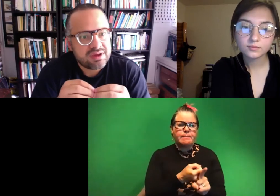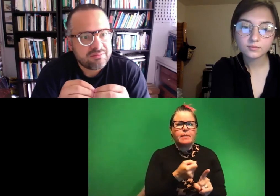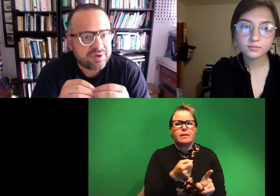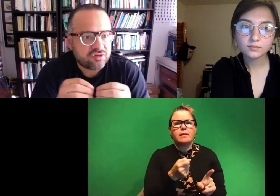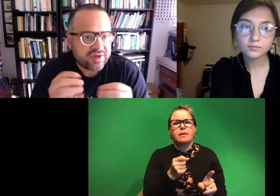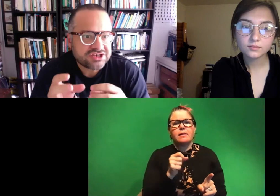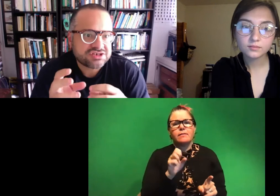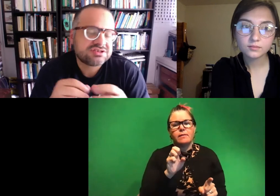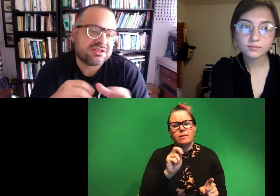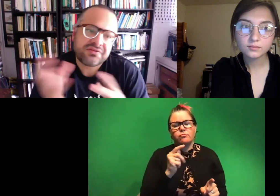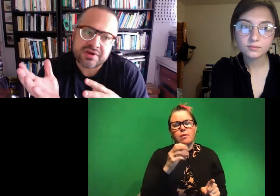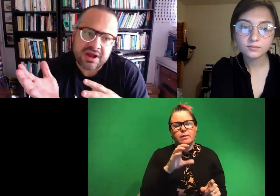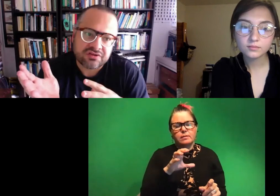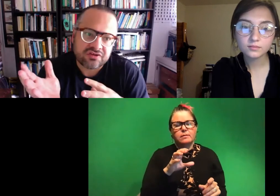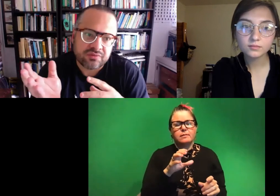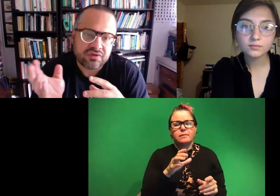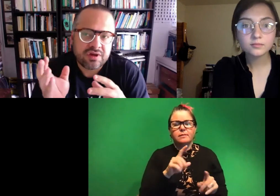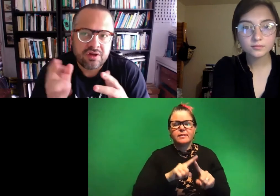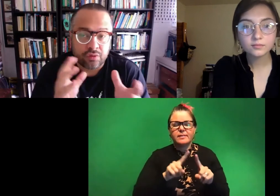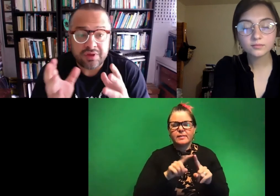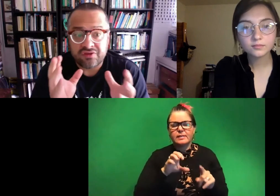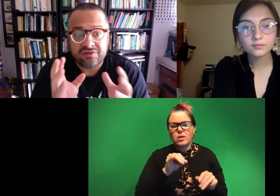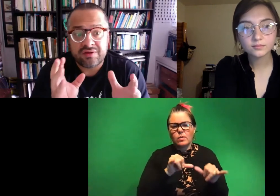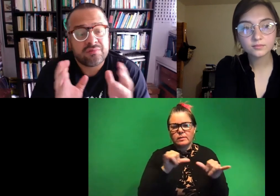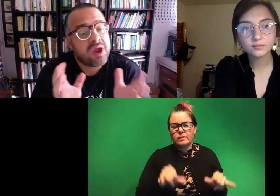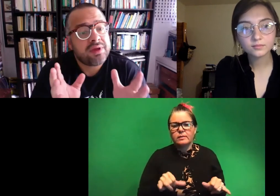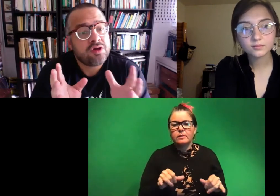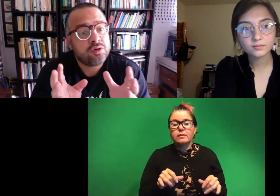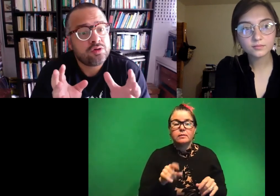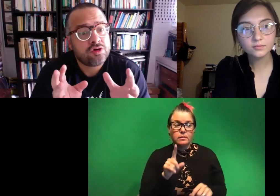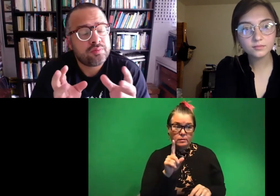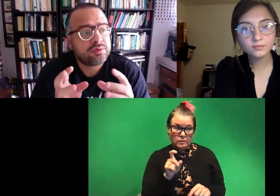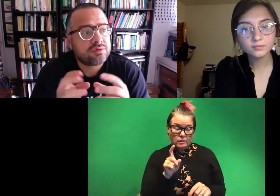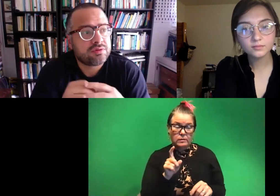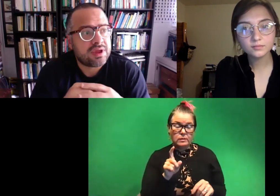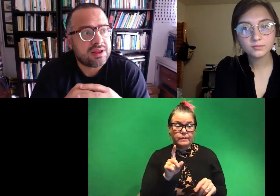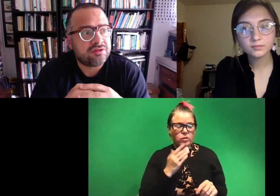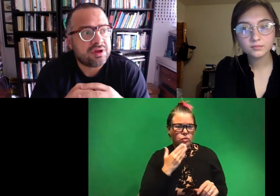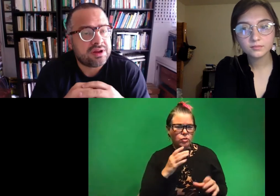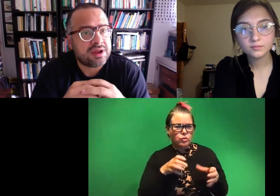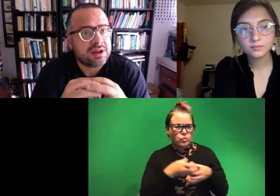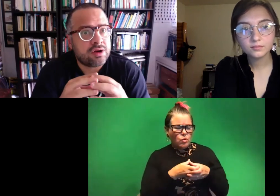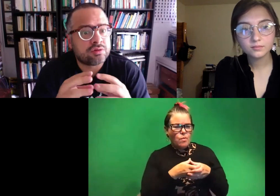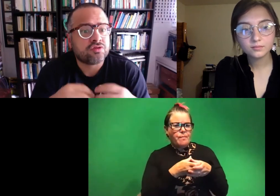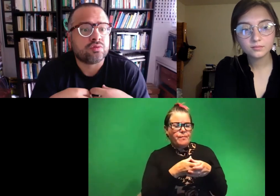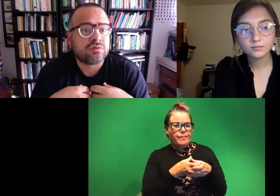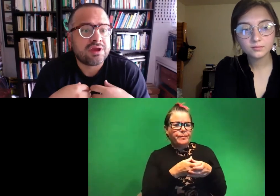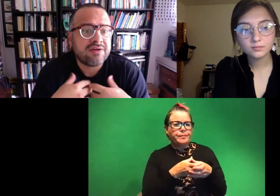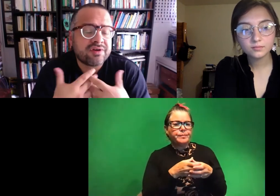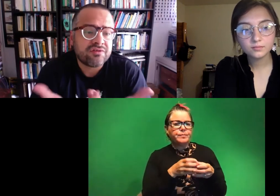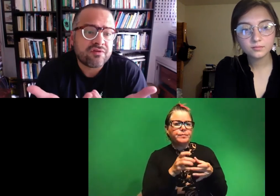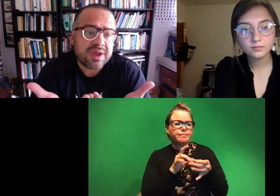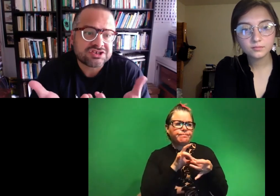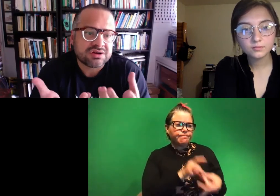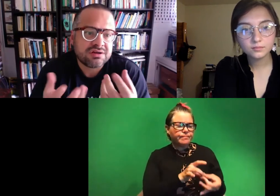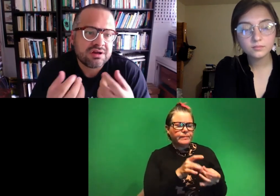anthropic perturbations in different ecosystems. So is a very good group in order to give